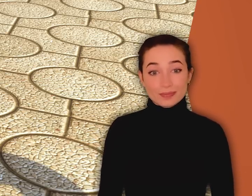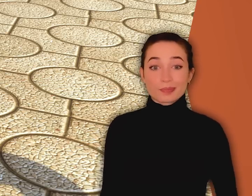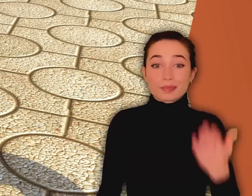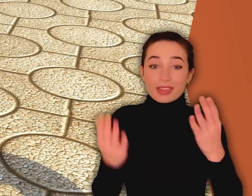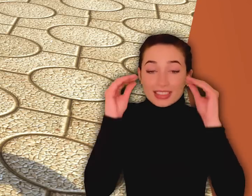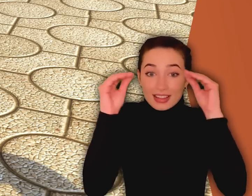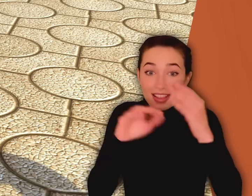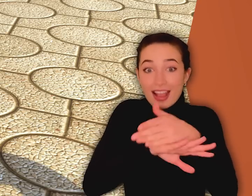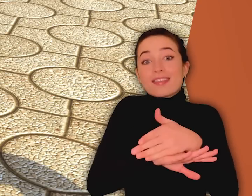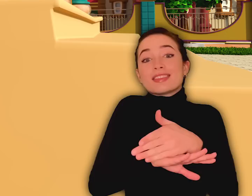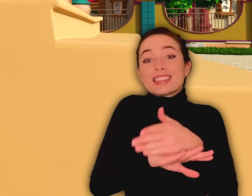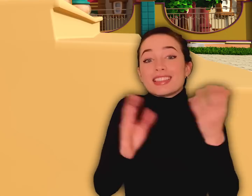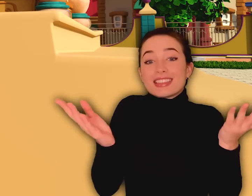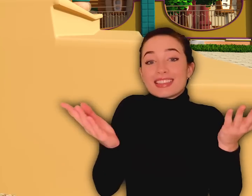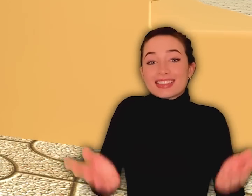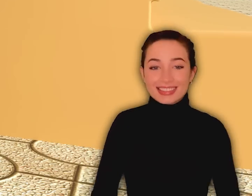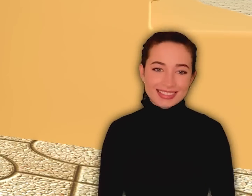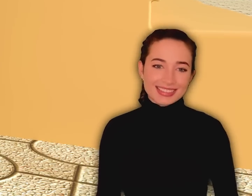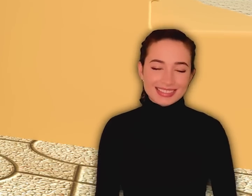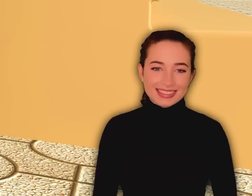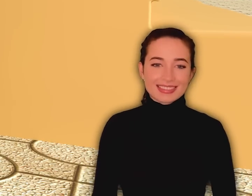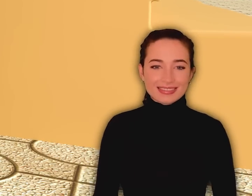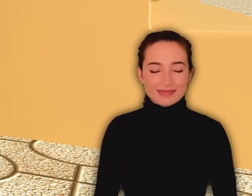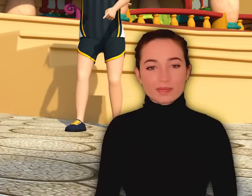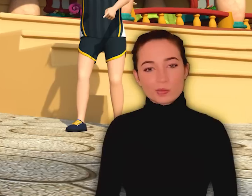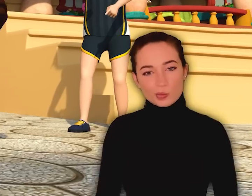after and maybe we'll teach it